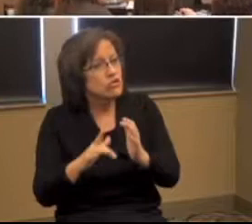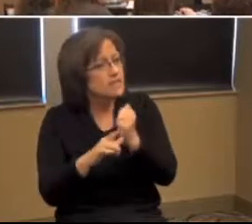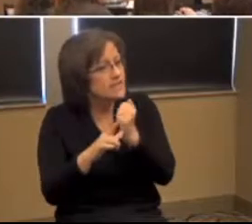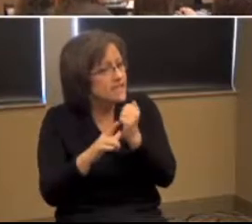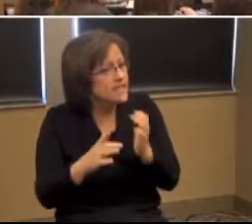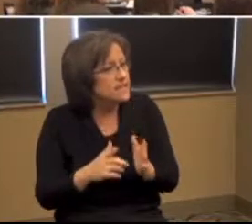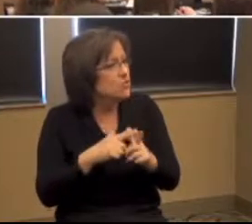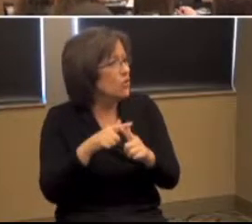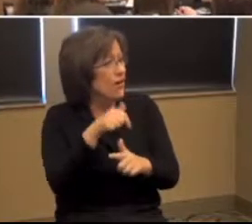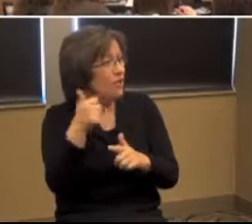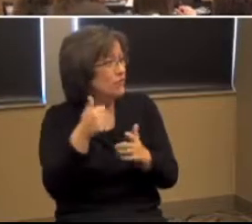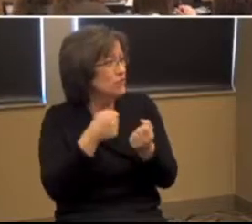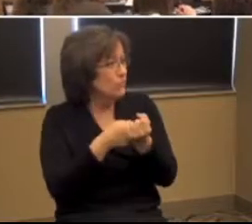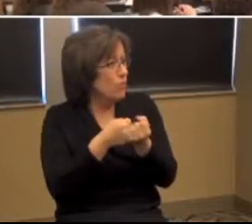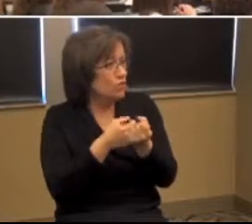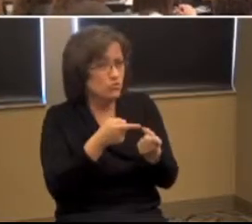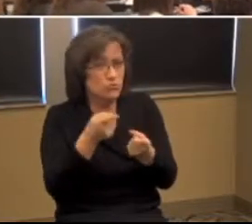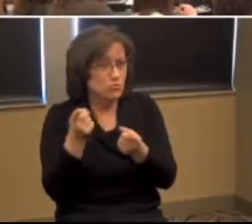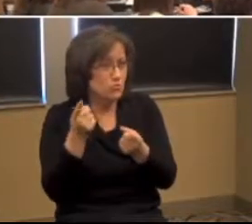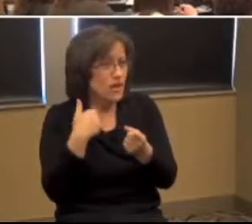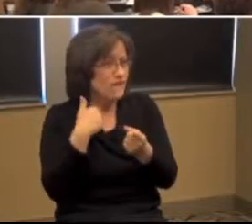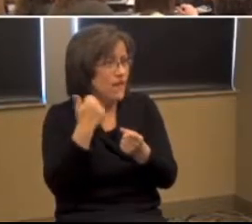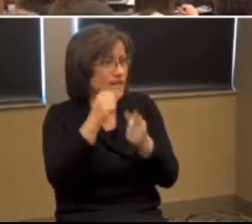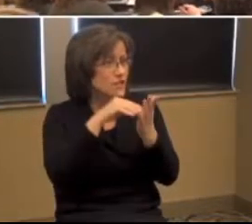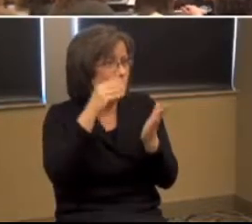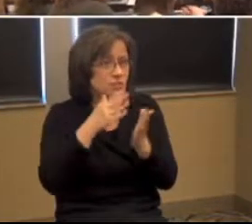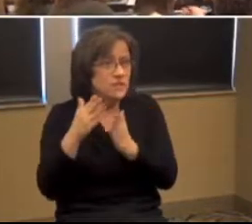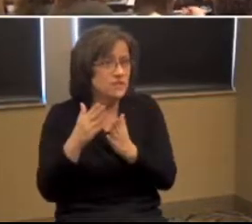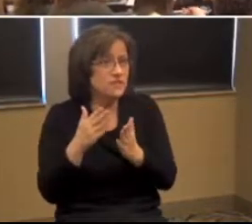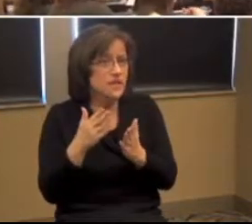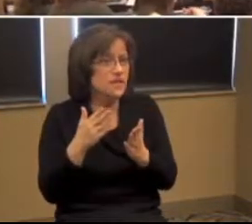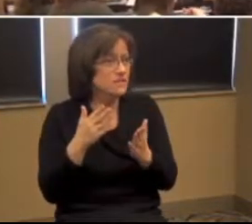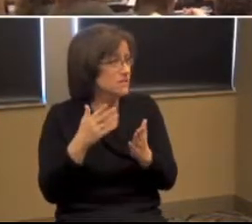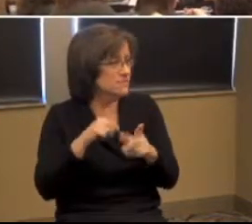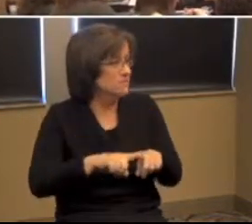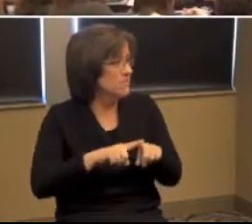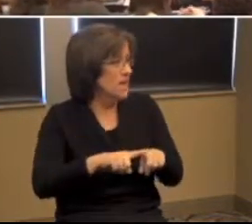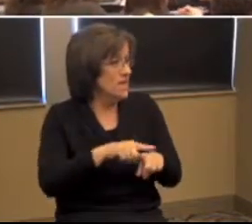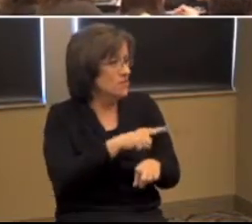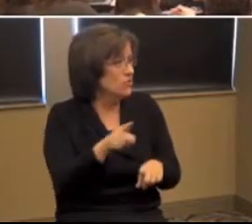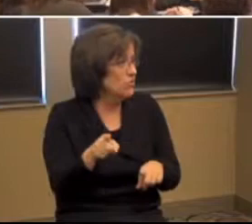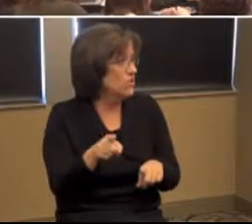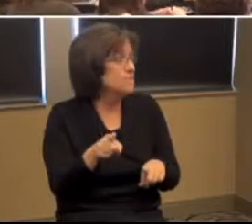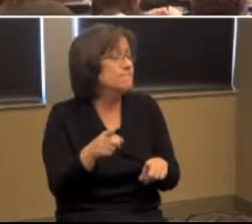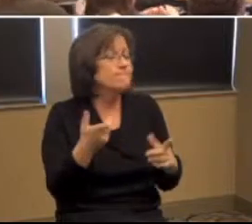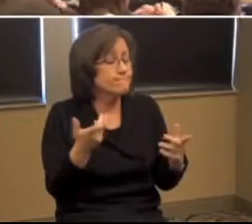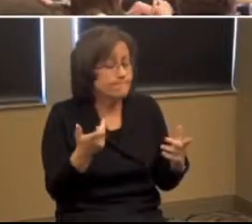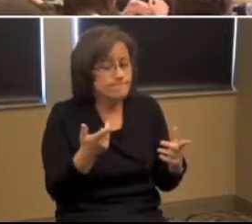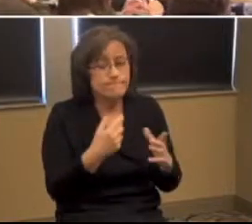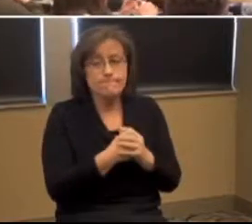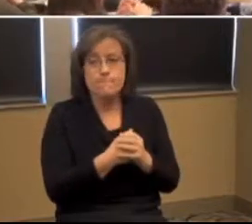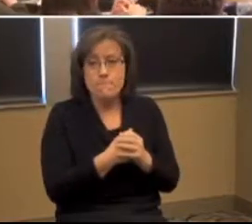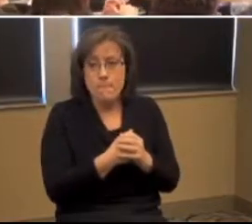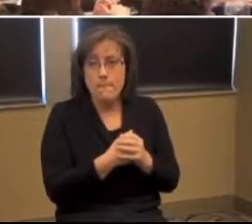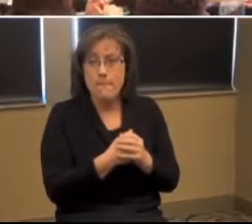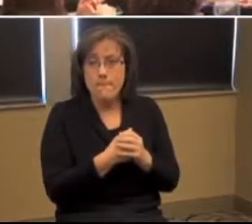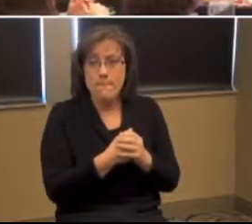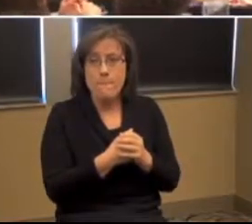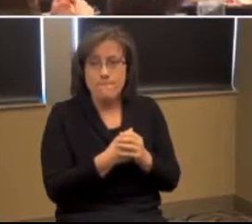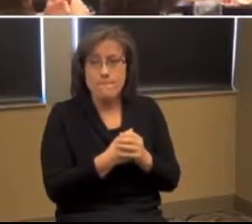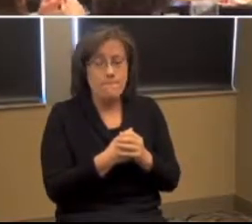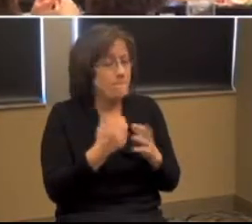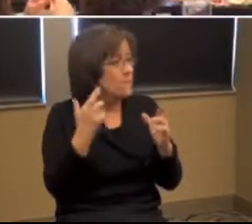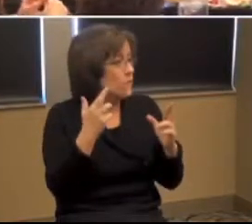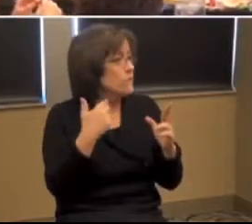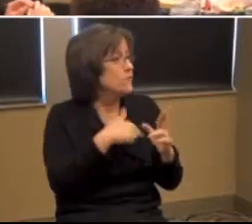other supports? People? So hopefully today we'll be able to give you some ideas, and when